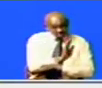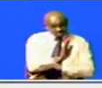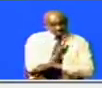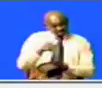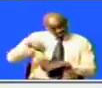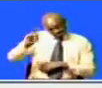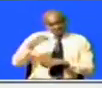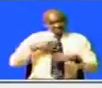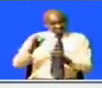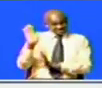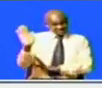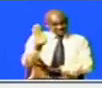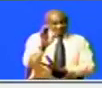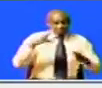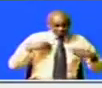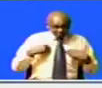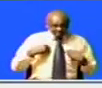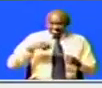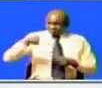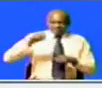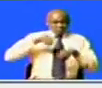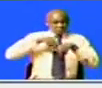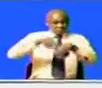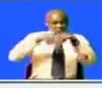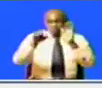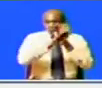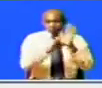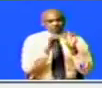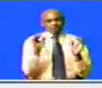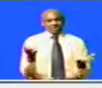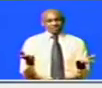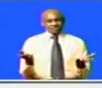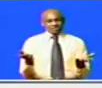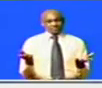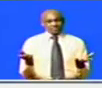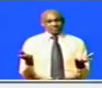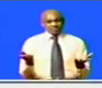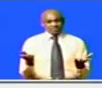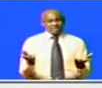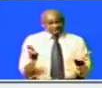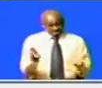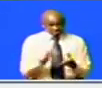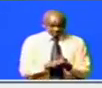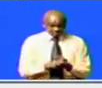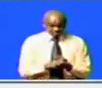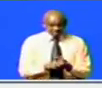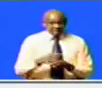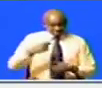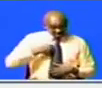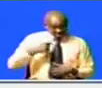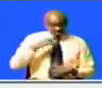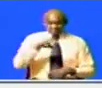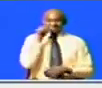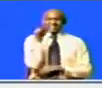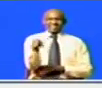partisan interests and are not grounded in the constitution and the law. In the least, I find this